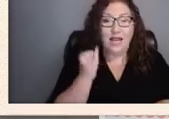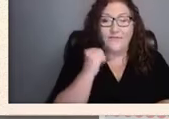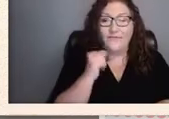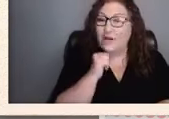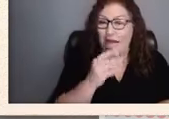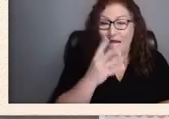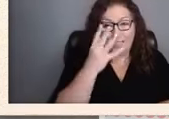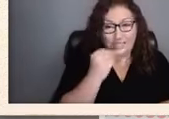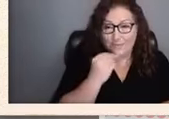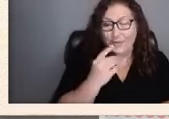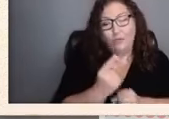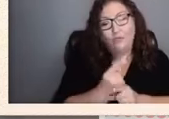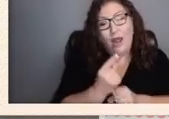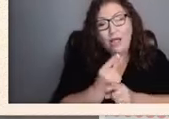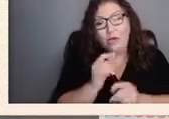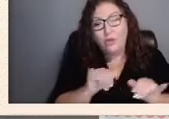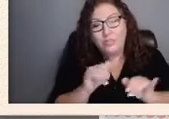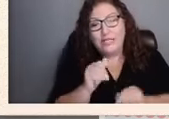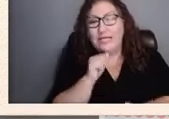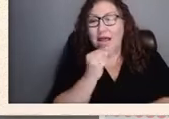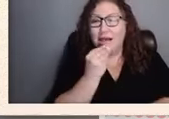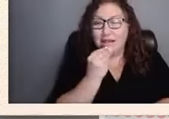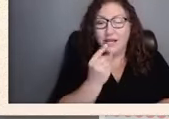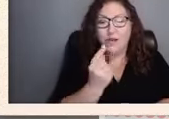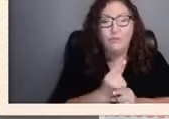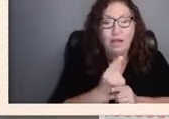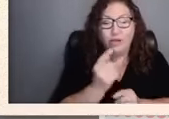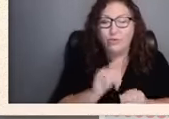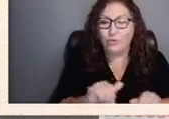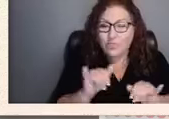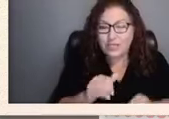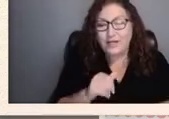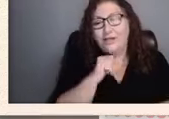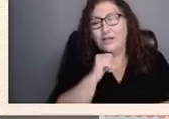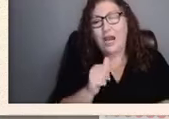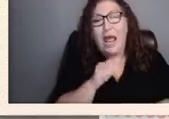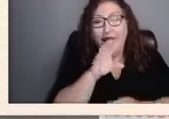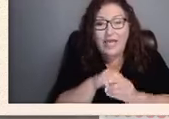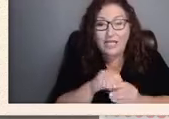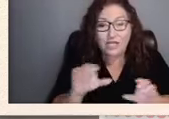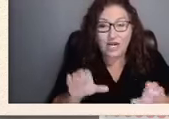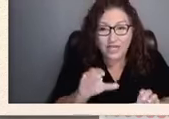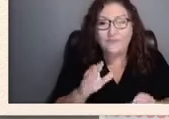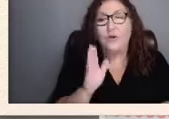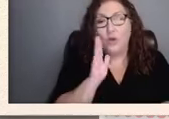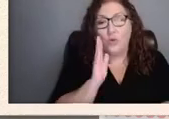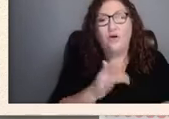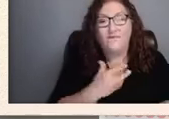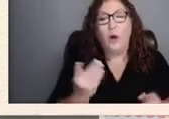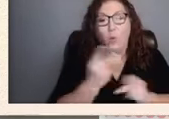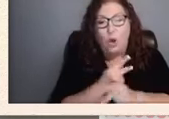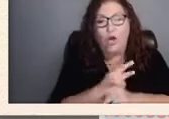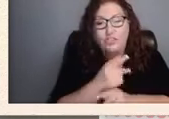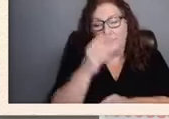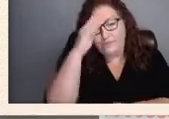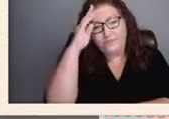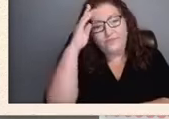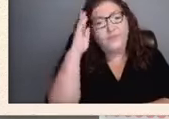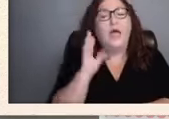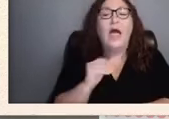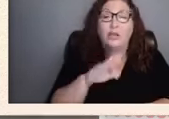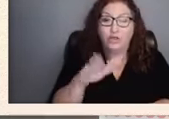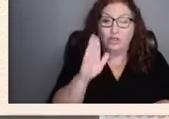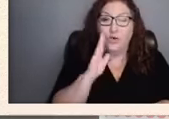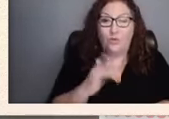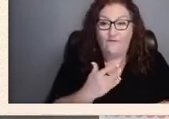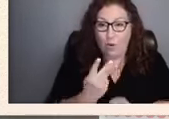routine, if you're not eating on a regular routine, if you're not, engaging in activity, you are going to feel worse. And your children are going to feel worse.